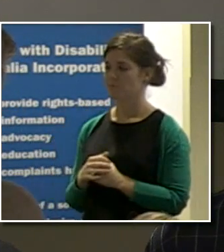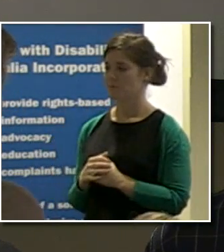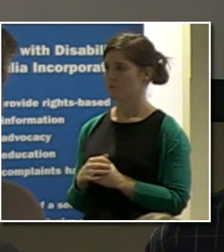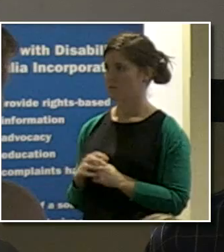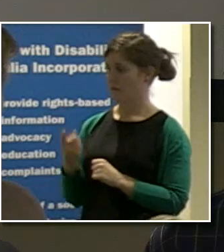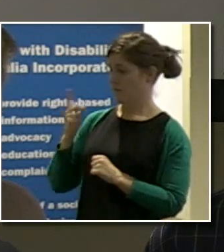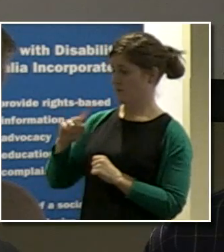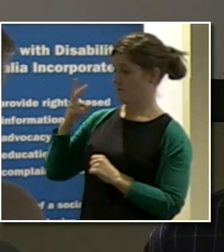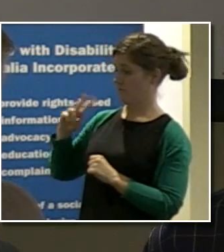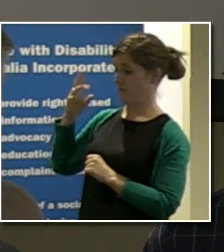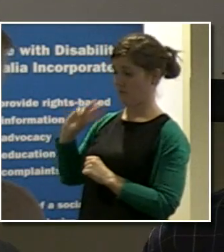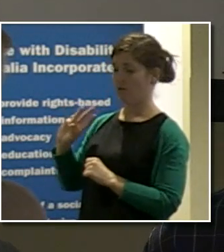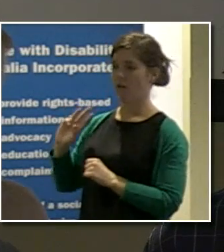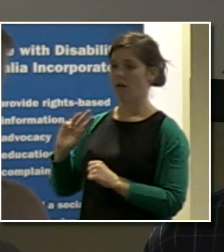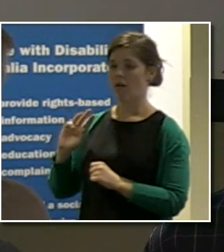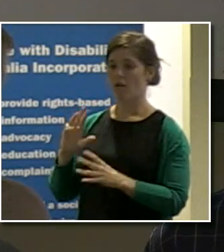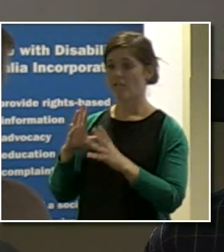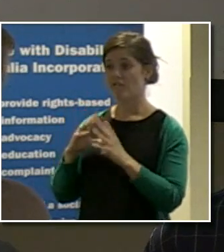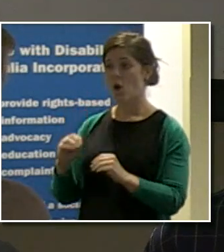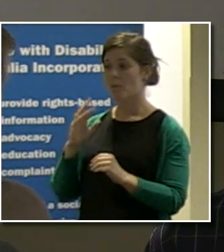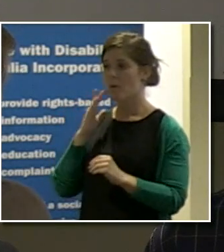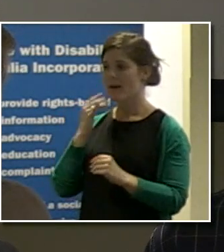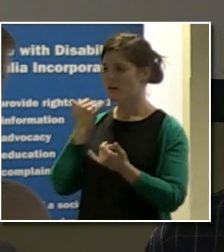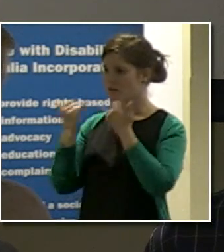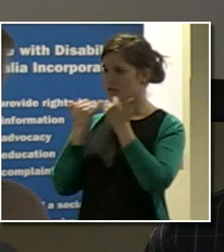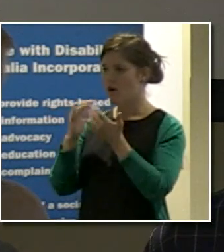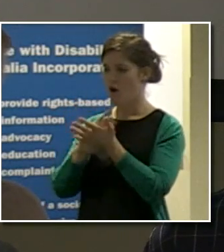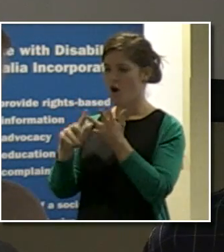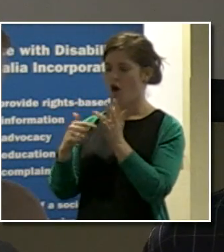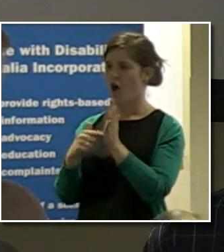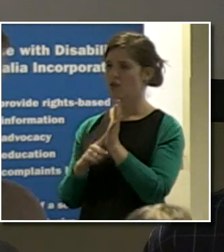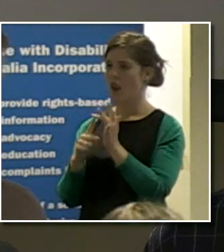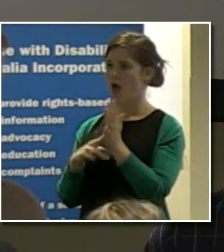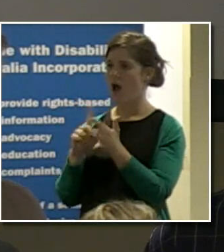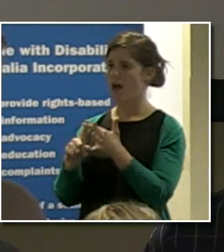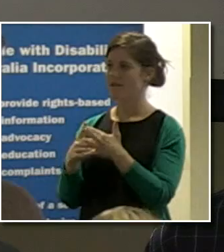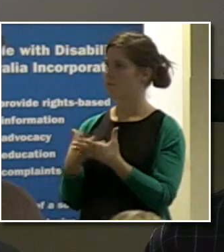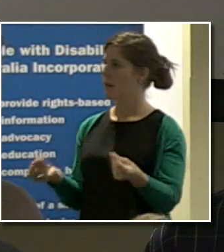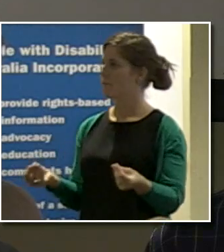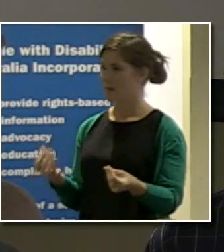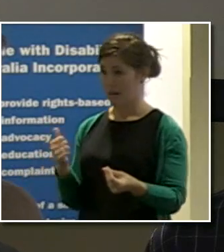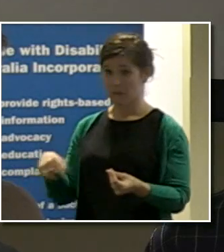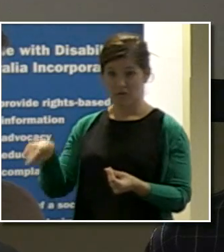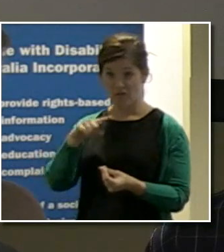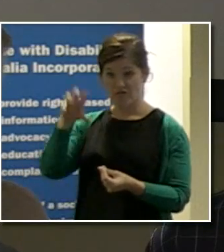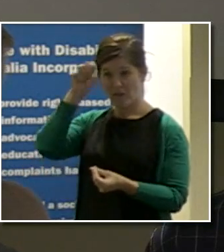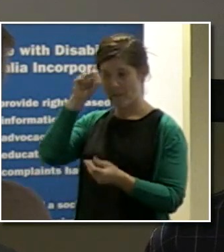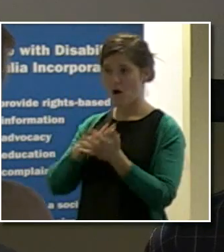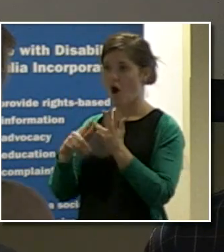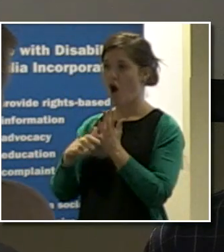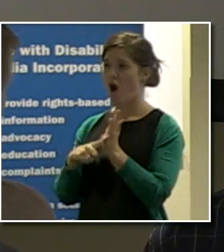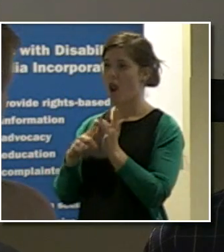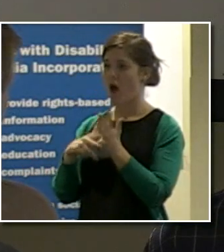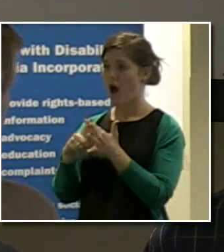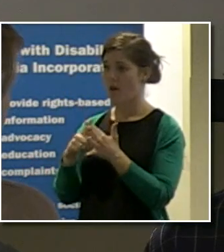previous years, probably since the loss of the hotline, those who've been around for a long time will remember what that meant for us. We suddenly